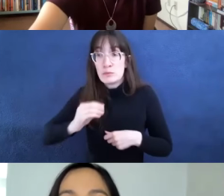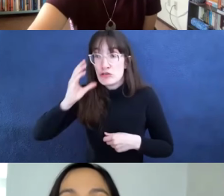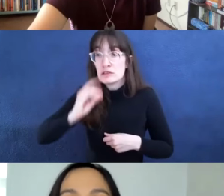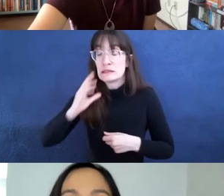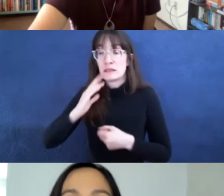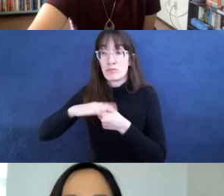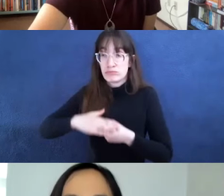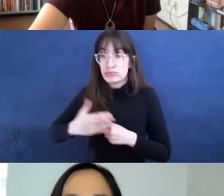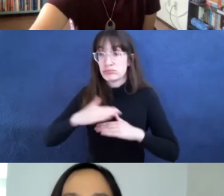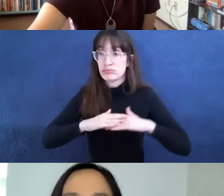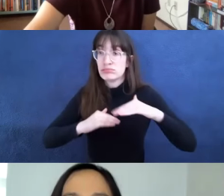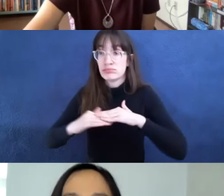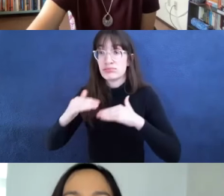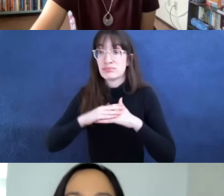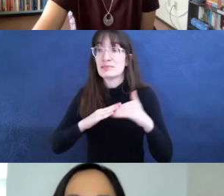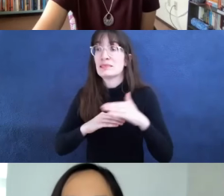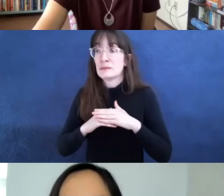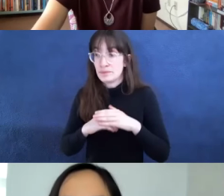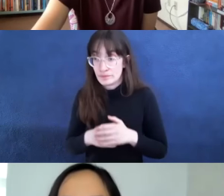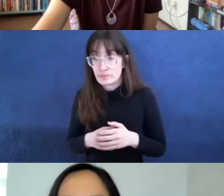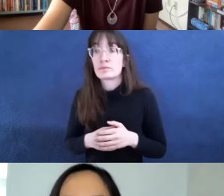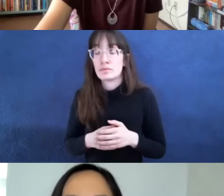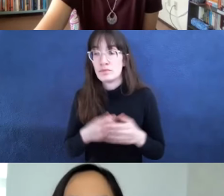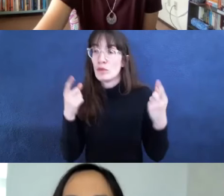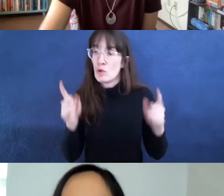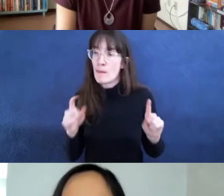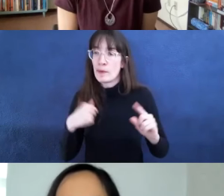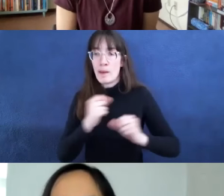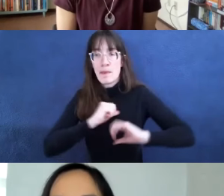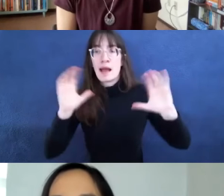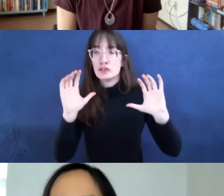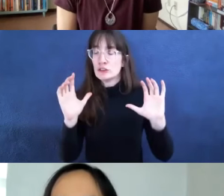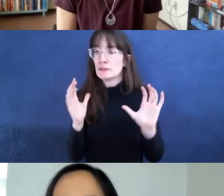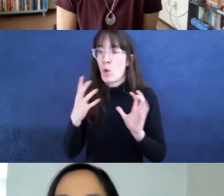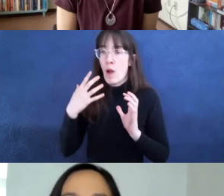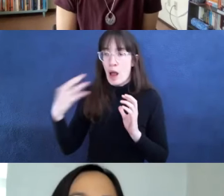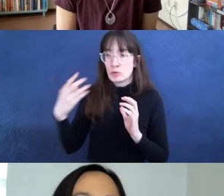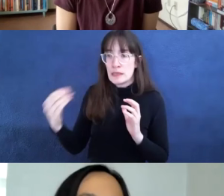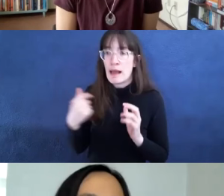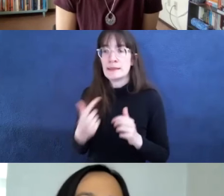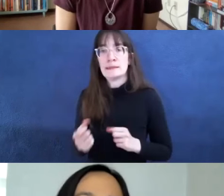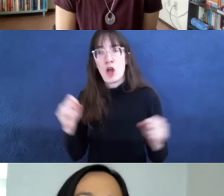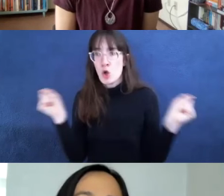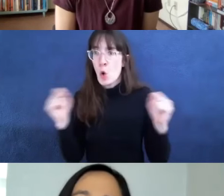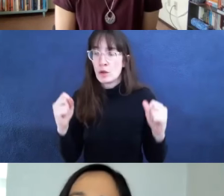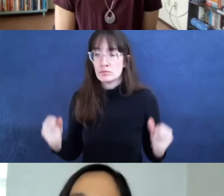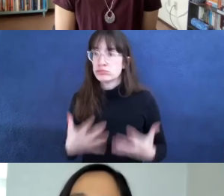the sense of walking outside and just feeling the bitter coldness, the chill,